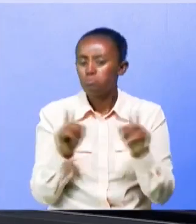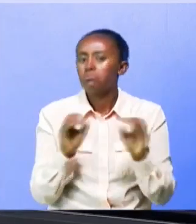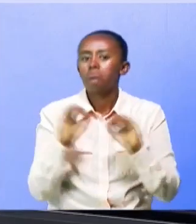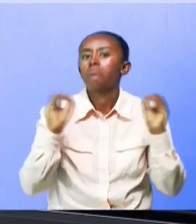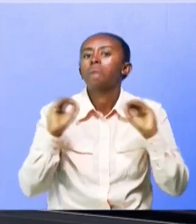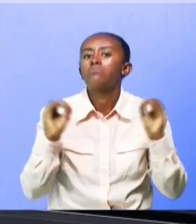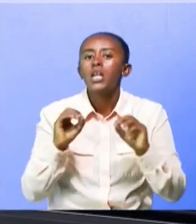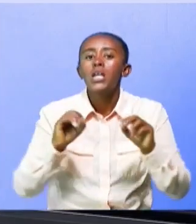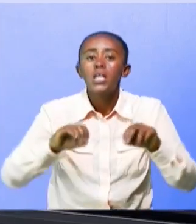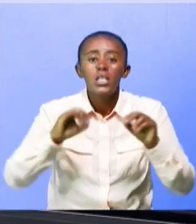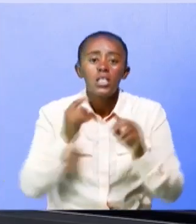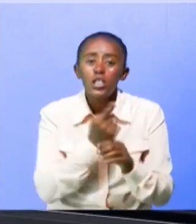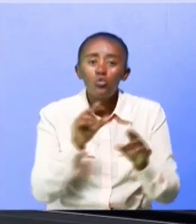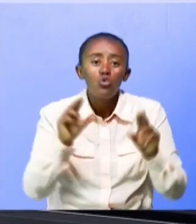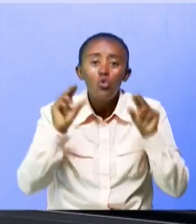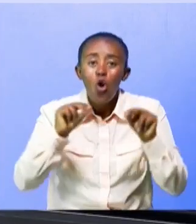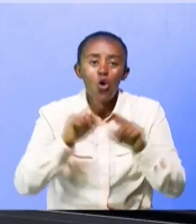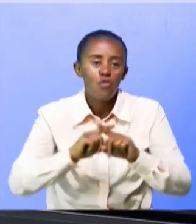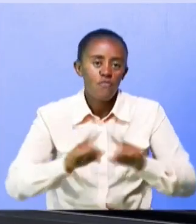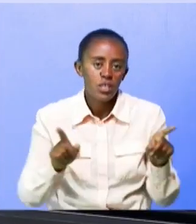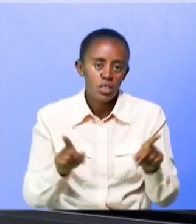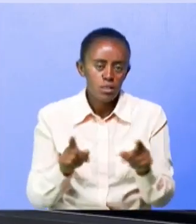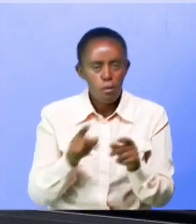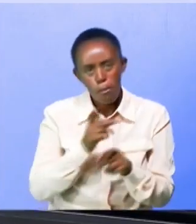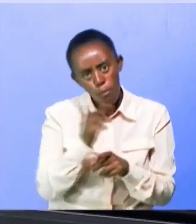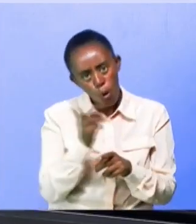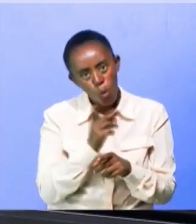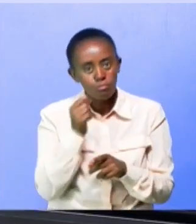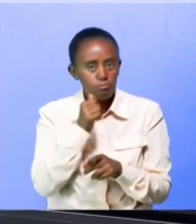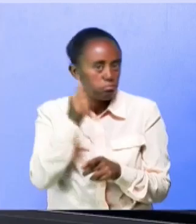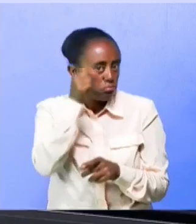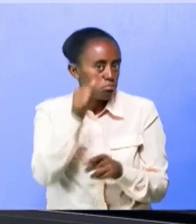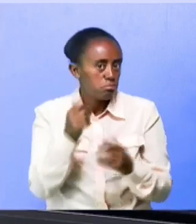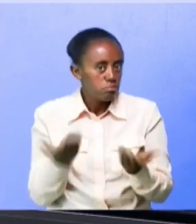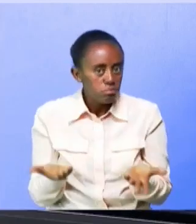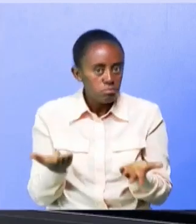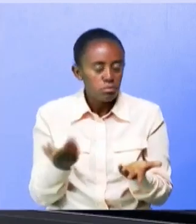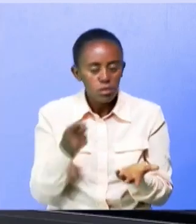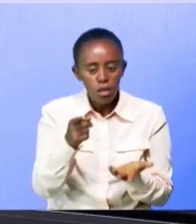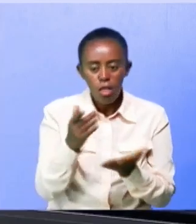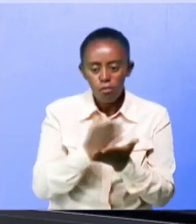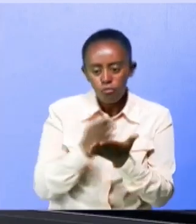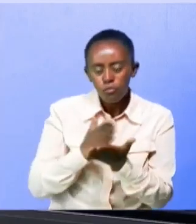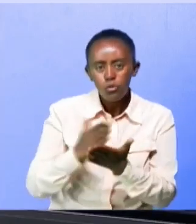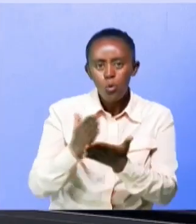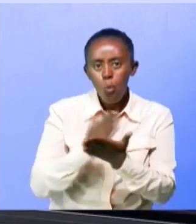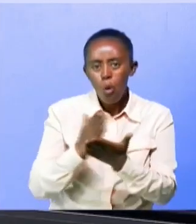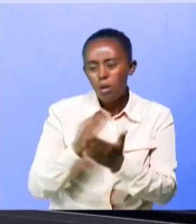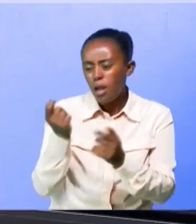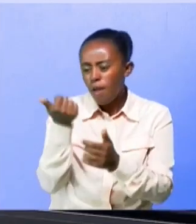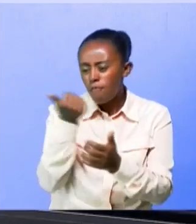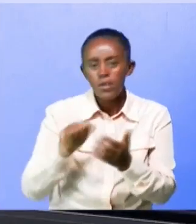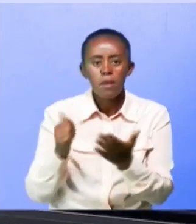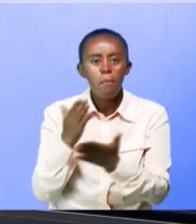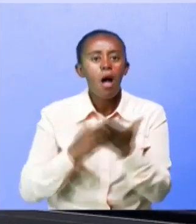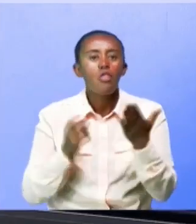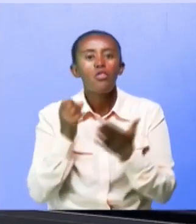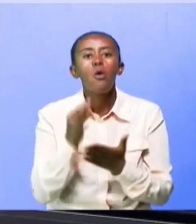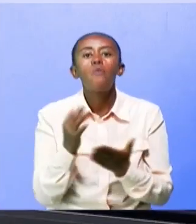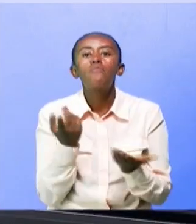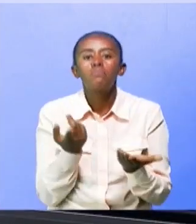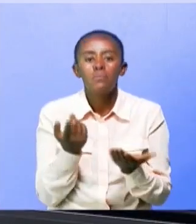no difference, okay, in both sexes. They have to involve equally in every part of